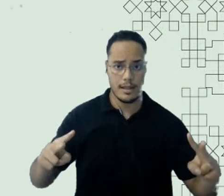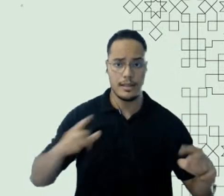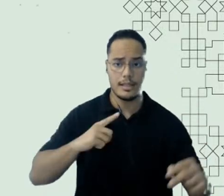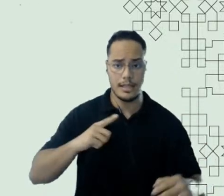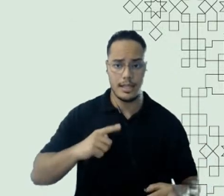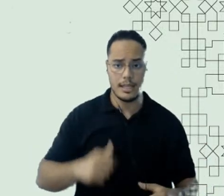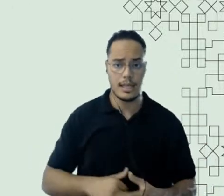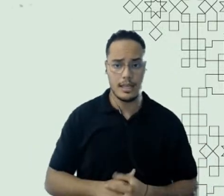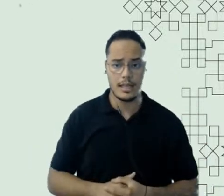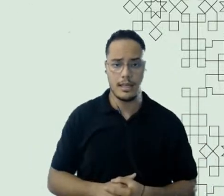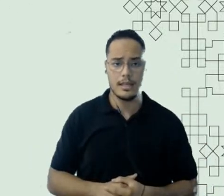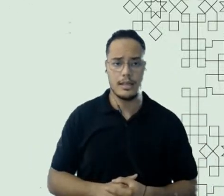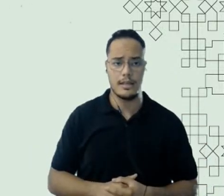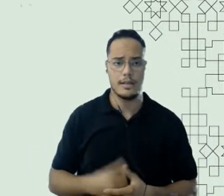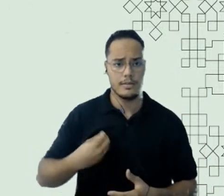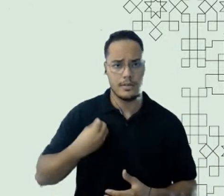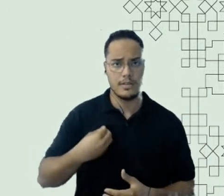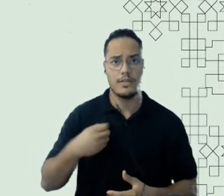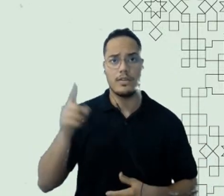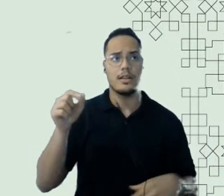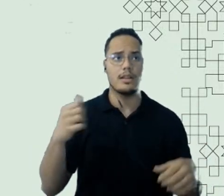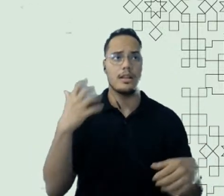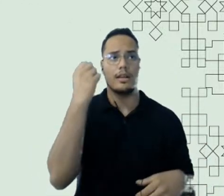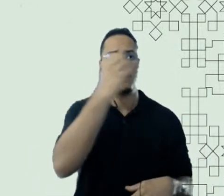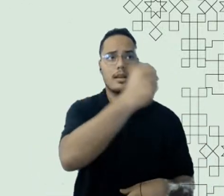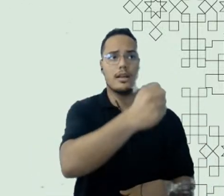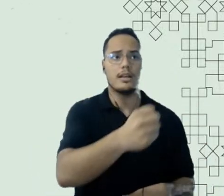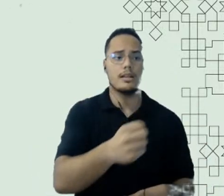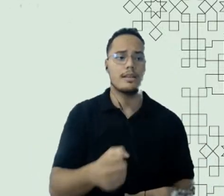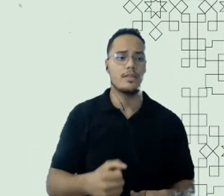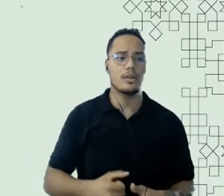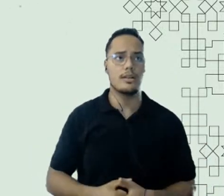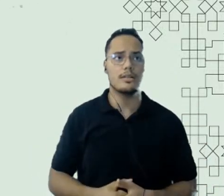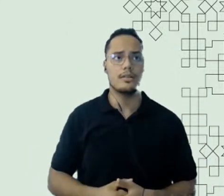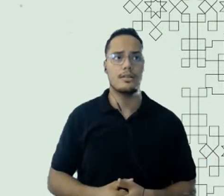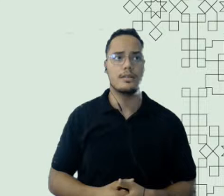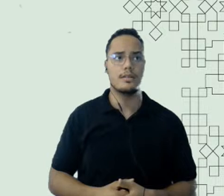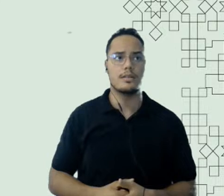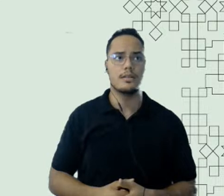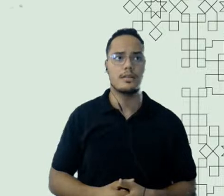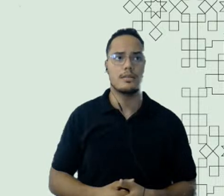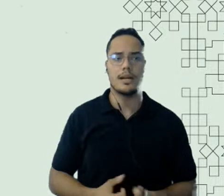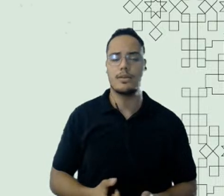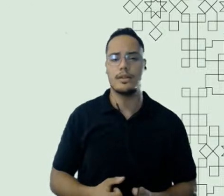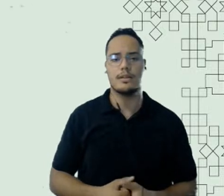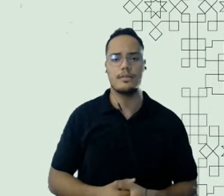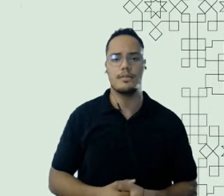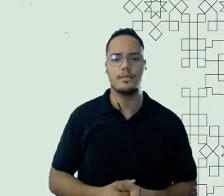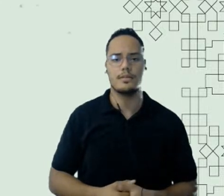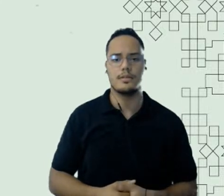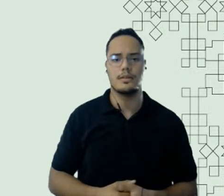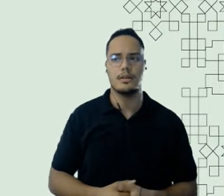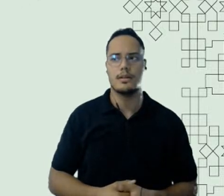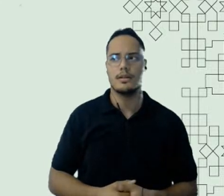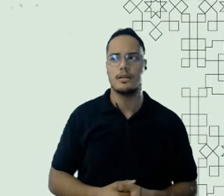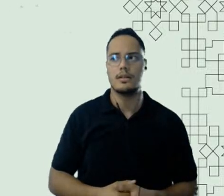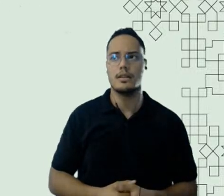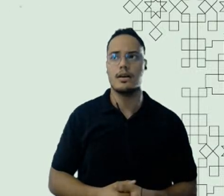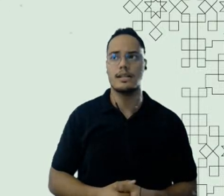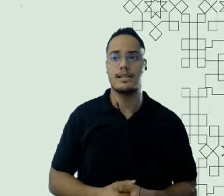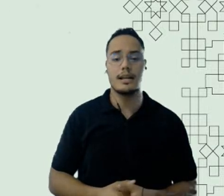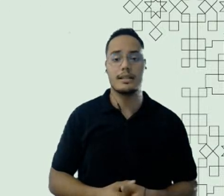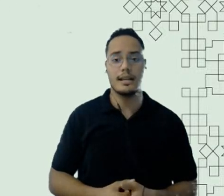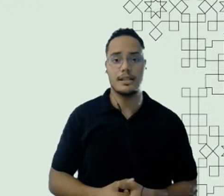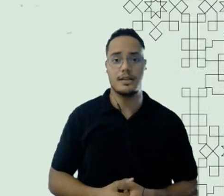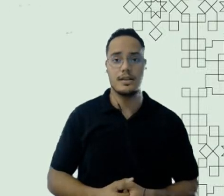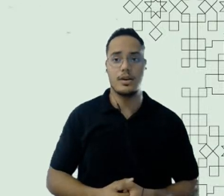conference in Germany or for holiday in Italy, you cannot access your subscription.